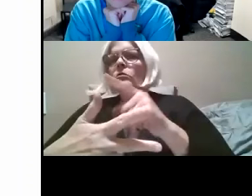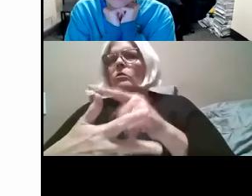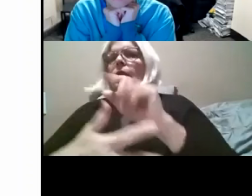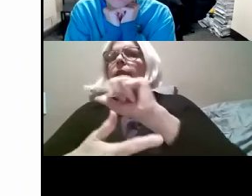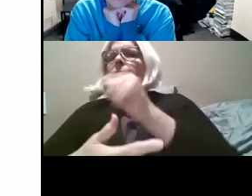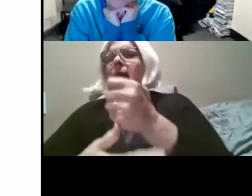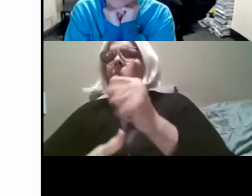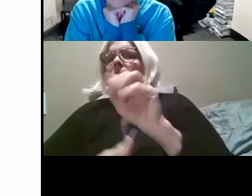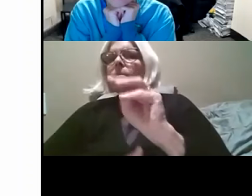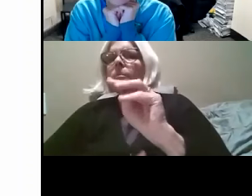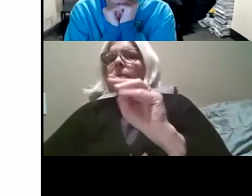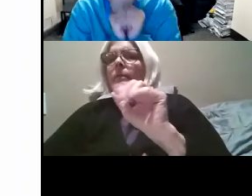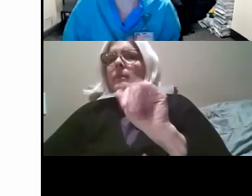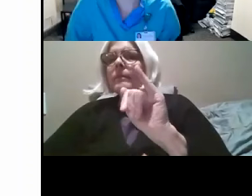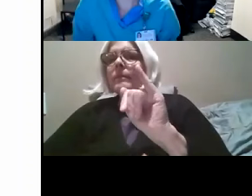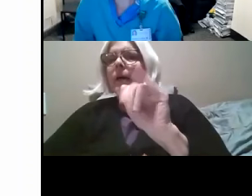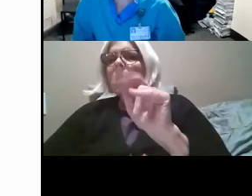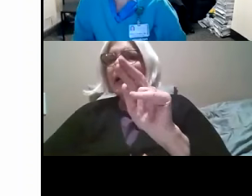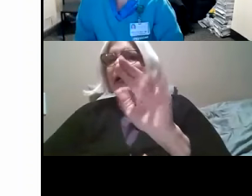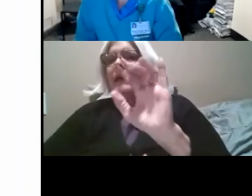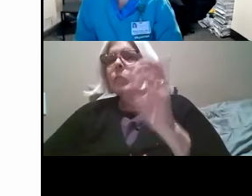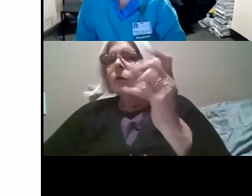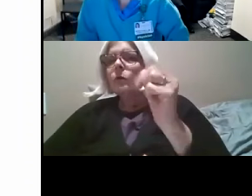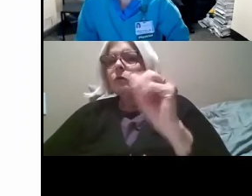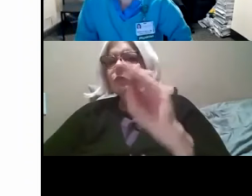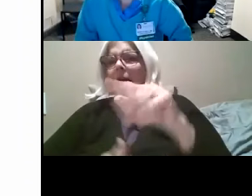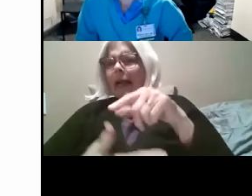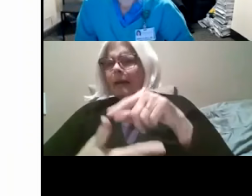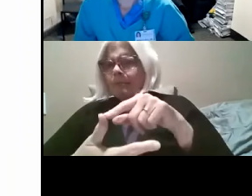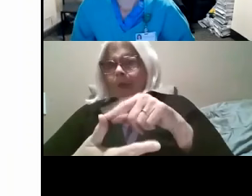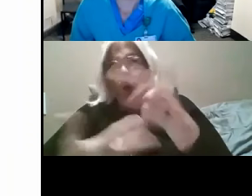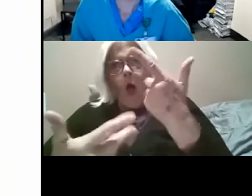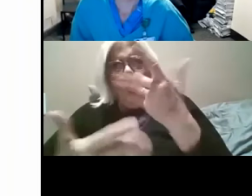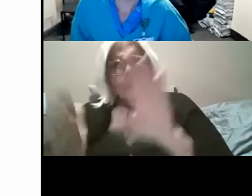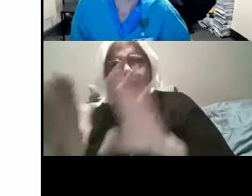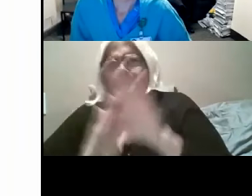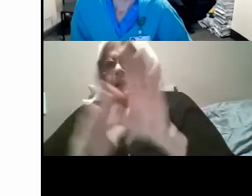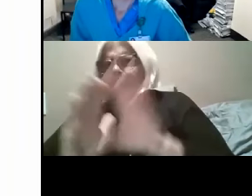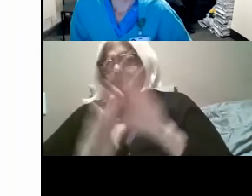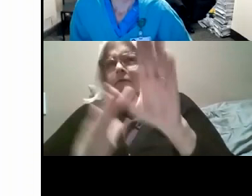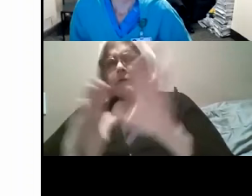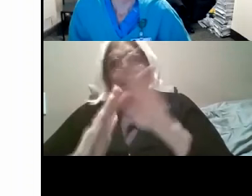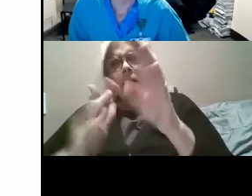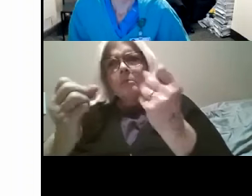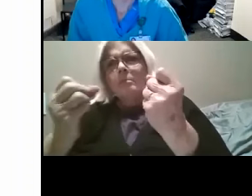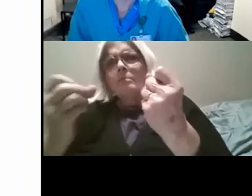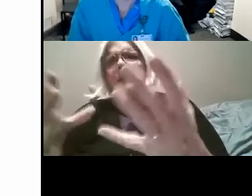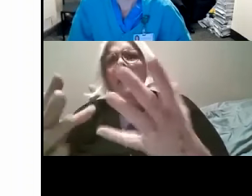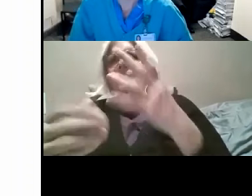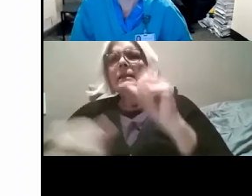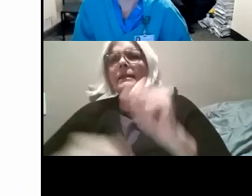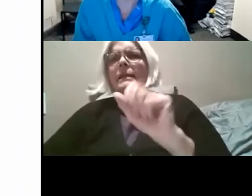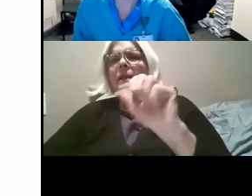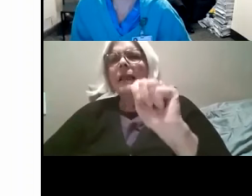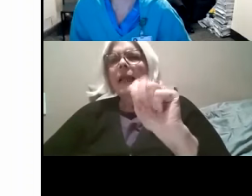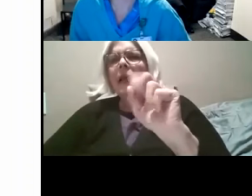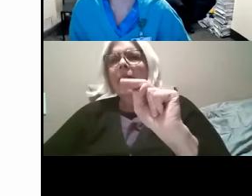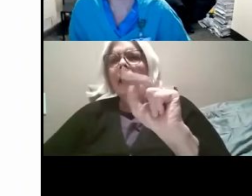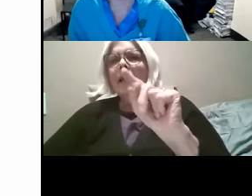to the antibody response seen in 16 to 25-year-olds. What we know about kids is